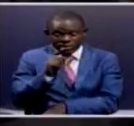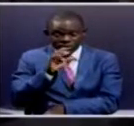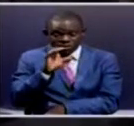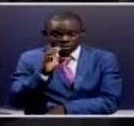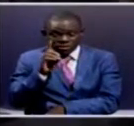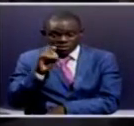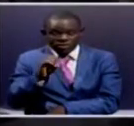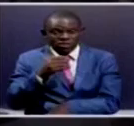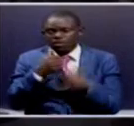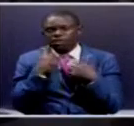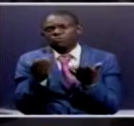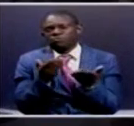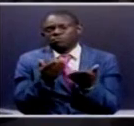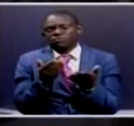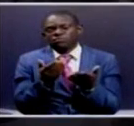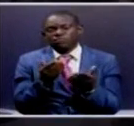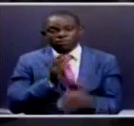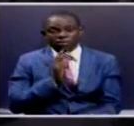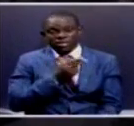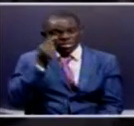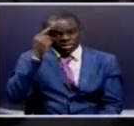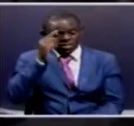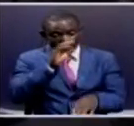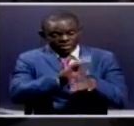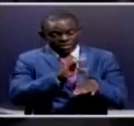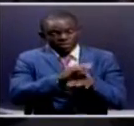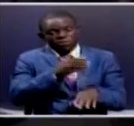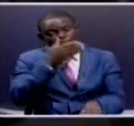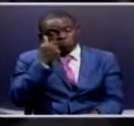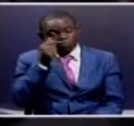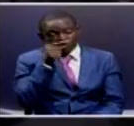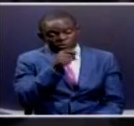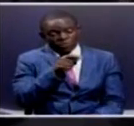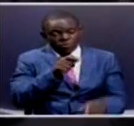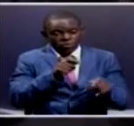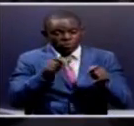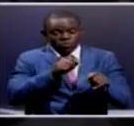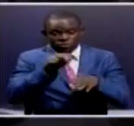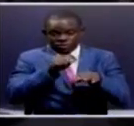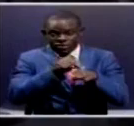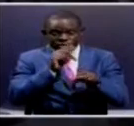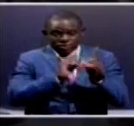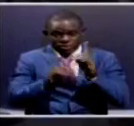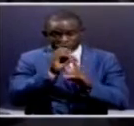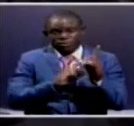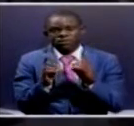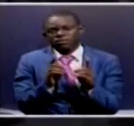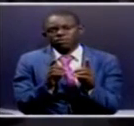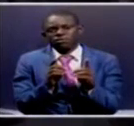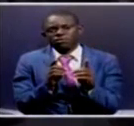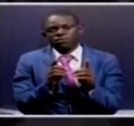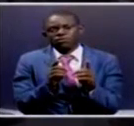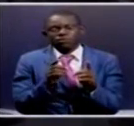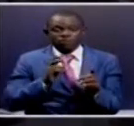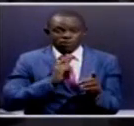this process. In our letter that I've just referred to earlier, we said to the church,